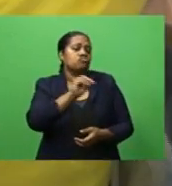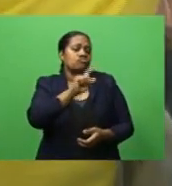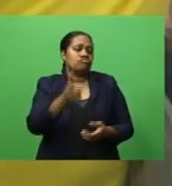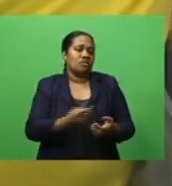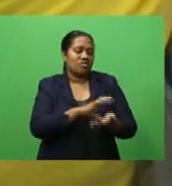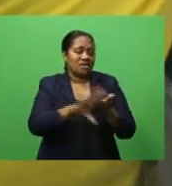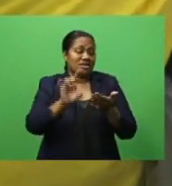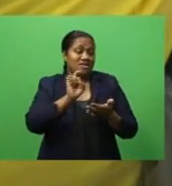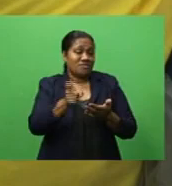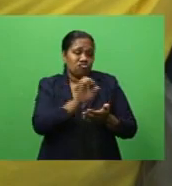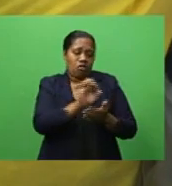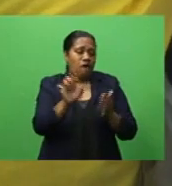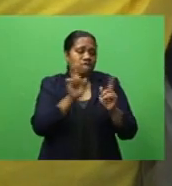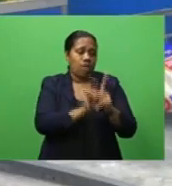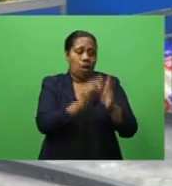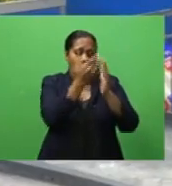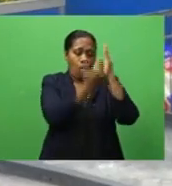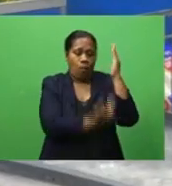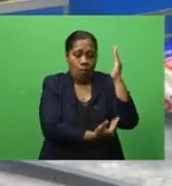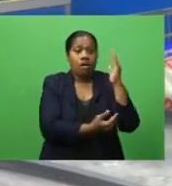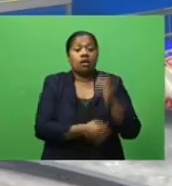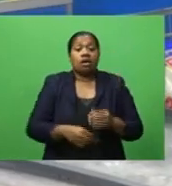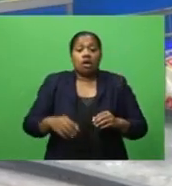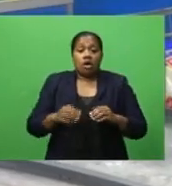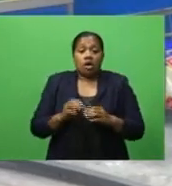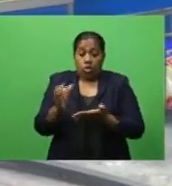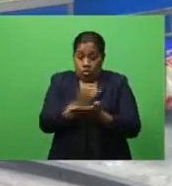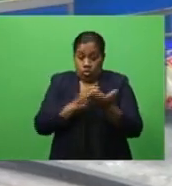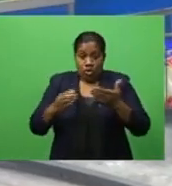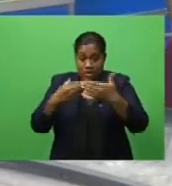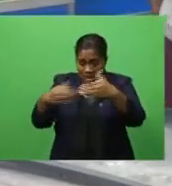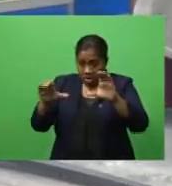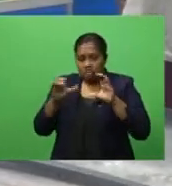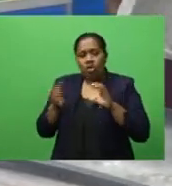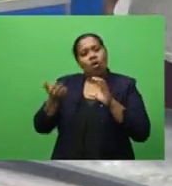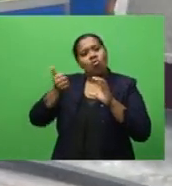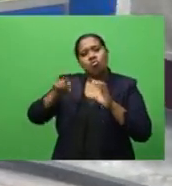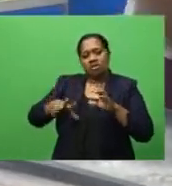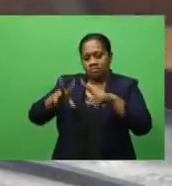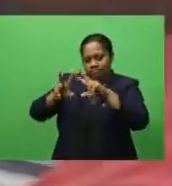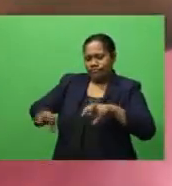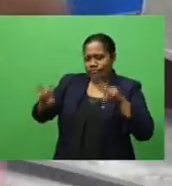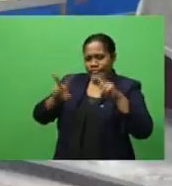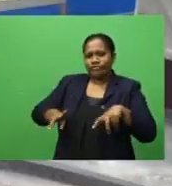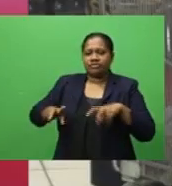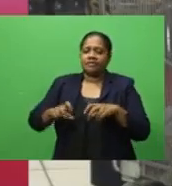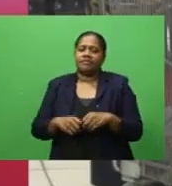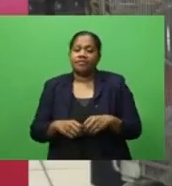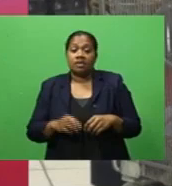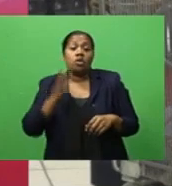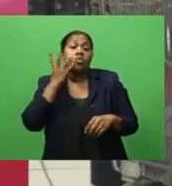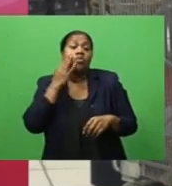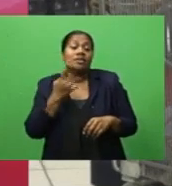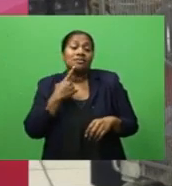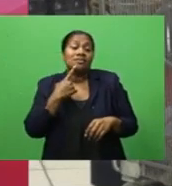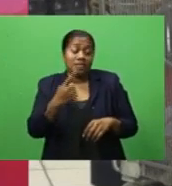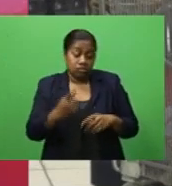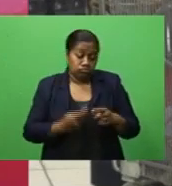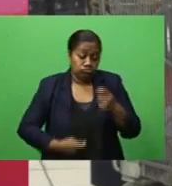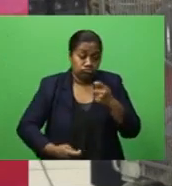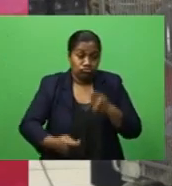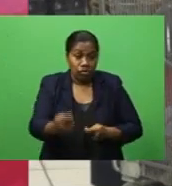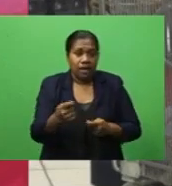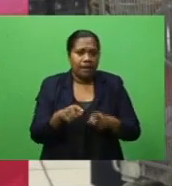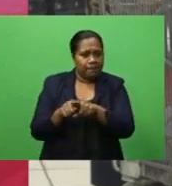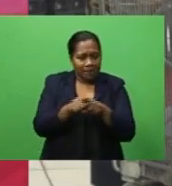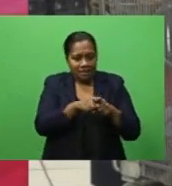the Consumer Council has conducted 391 trader visits and market surveillance. When I say trader visit, this is based on, the number